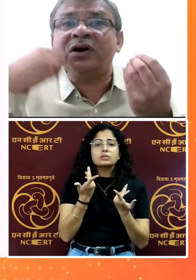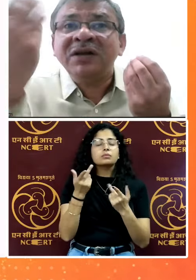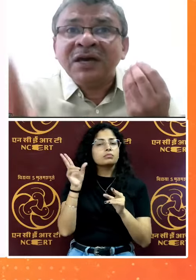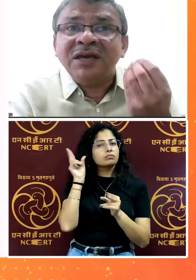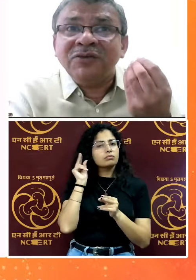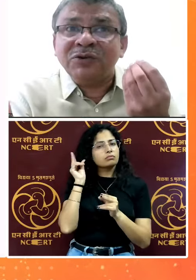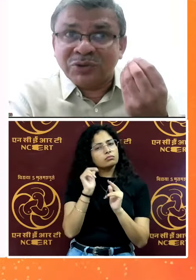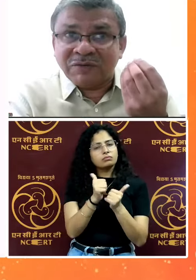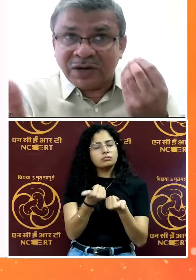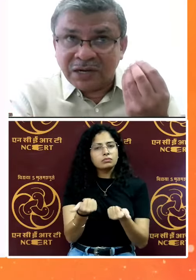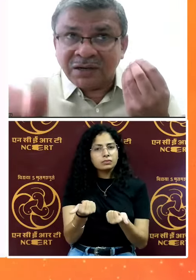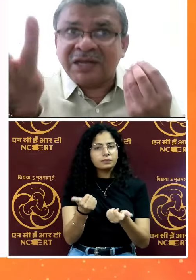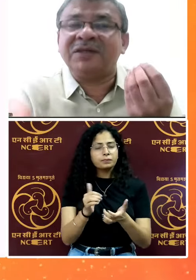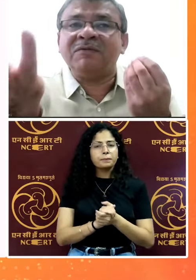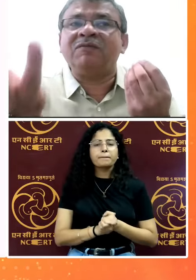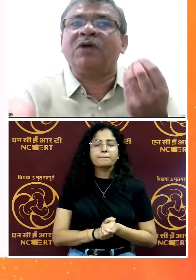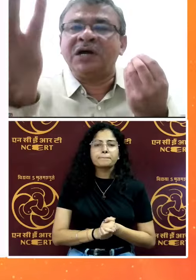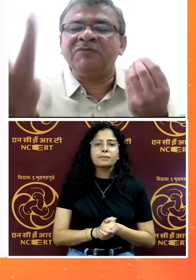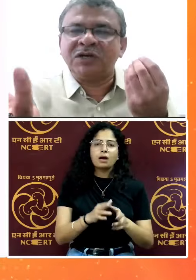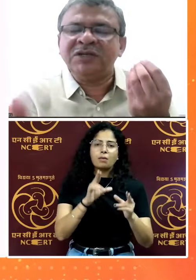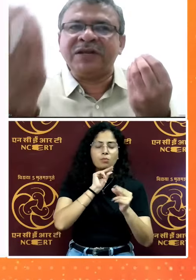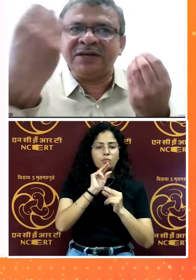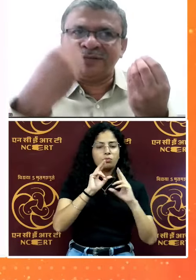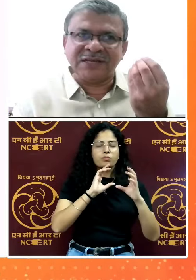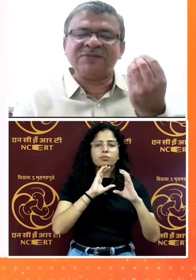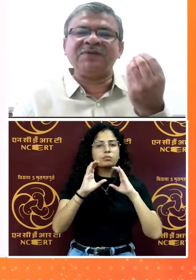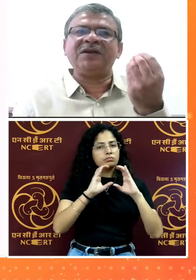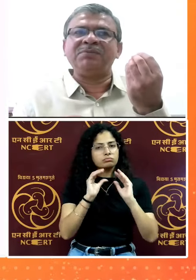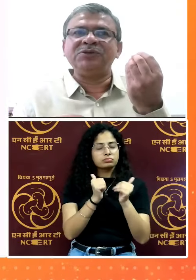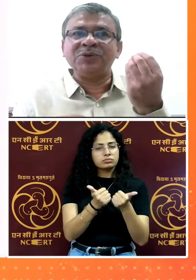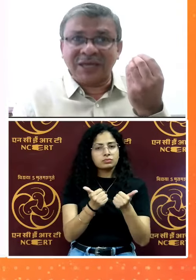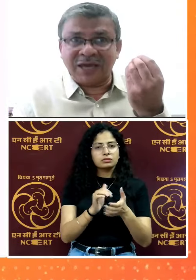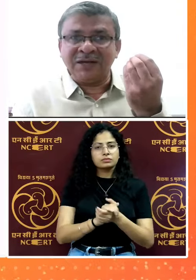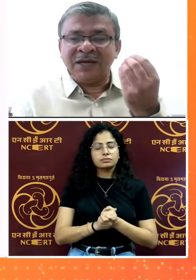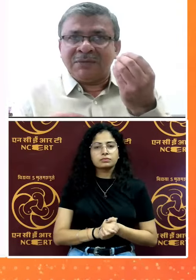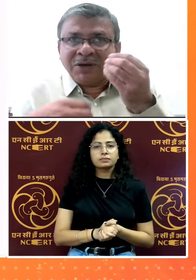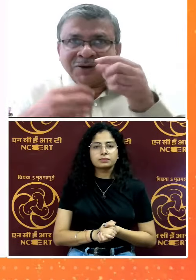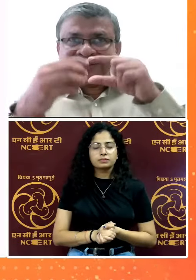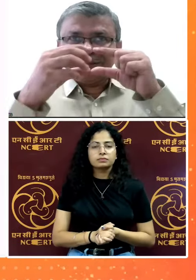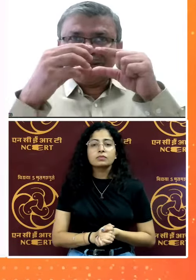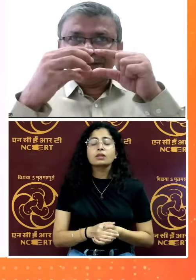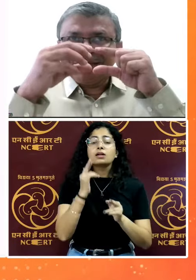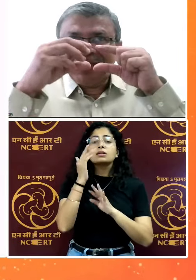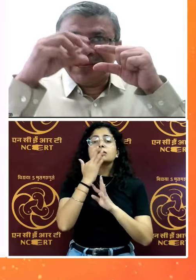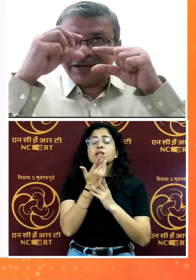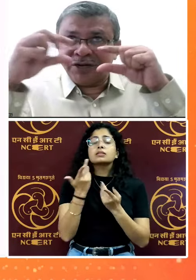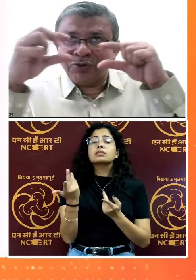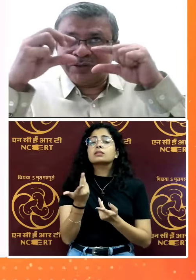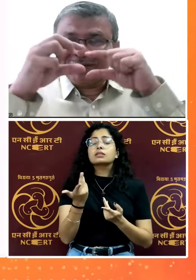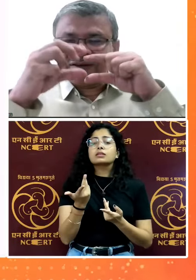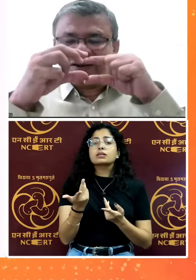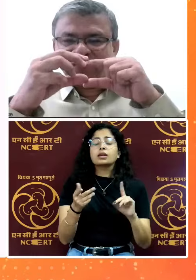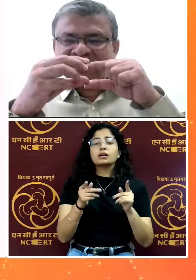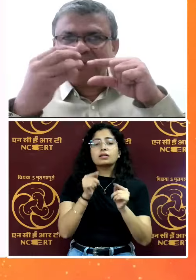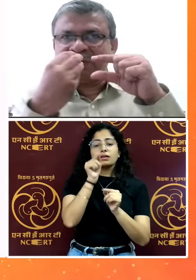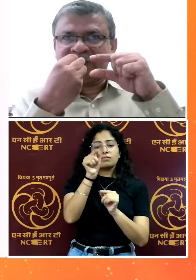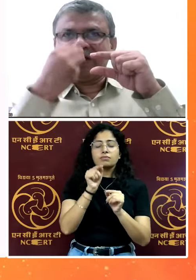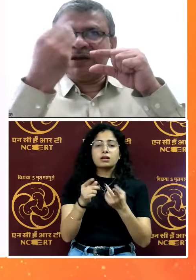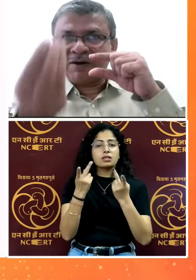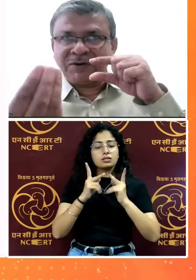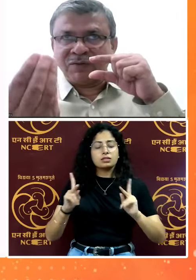we want to the vendor, and what the vendor says we are able to hear, because there is a ratio, there is a